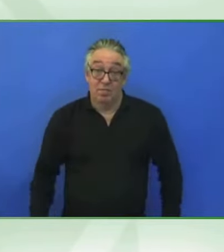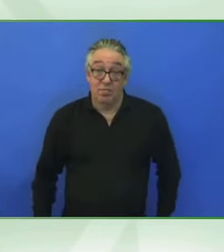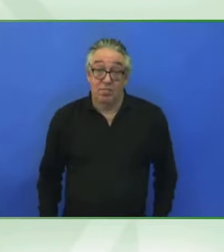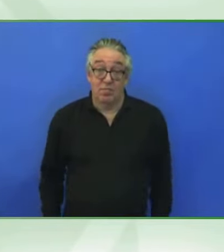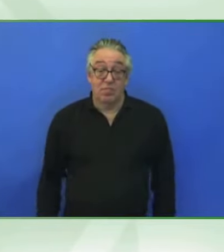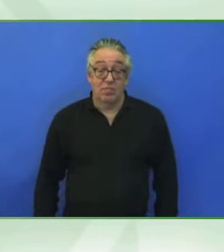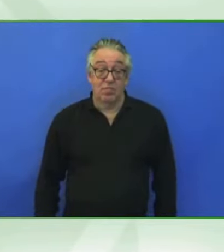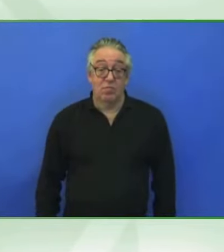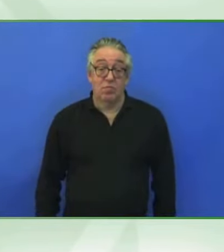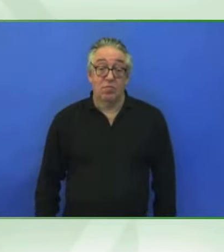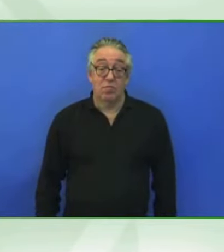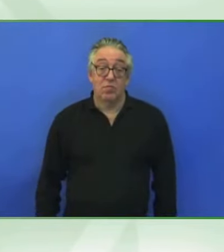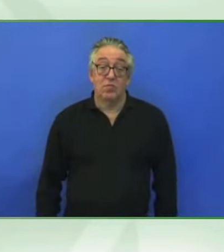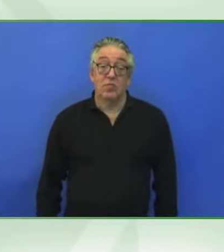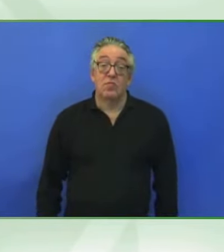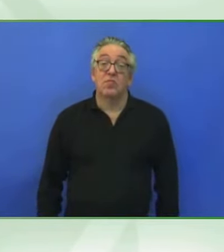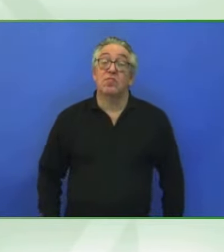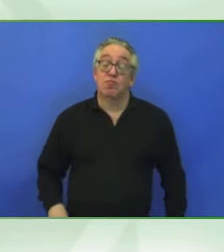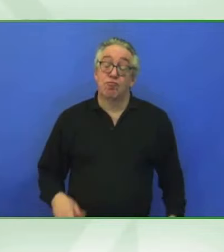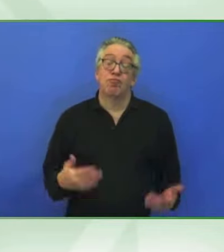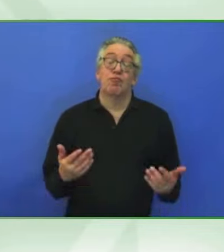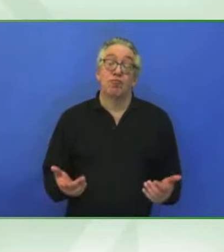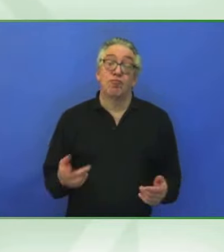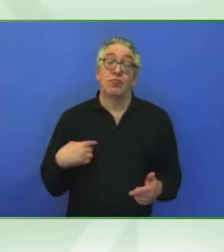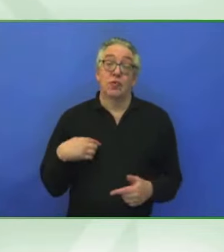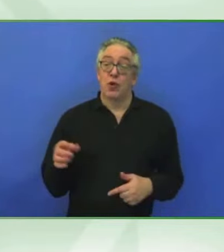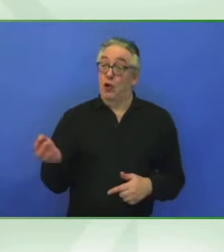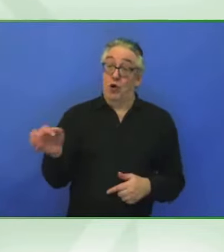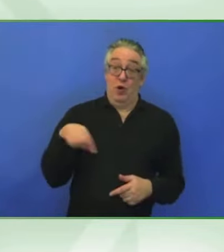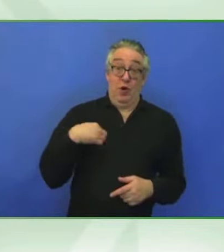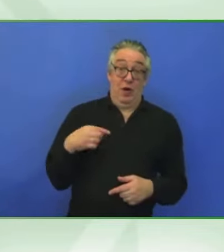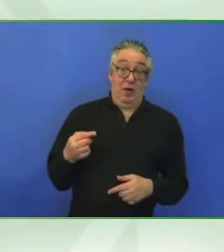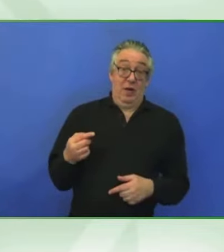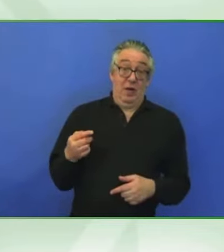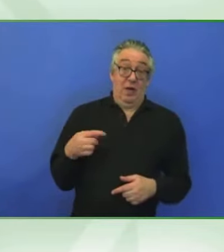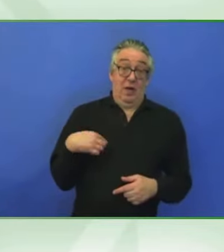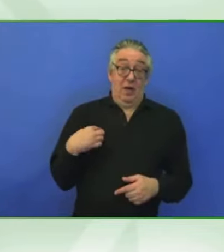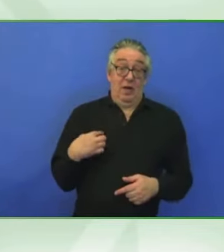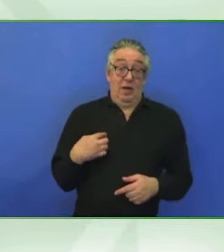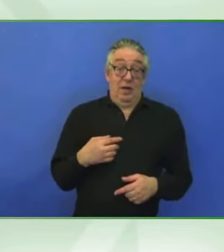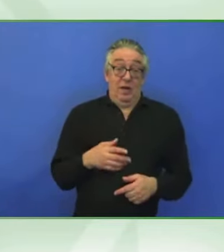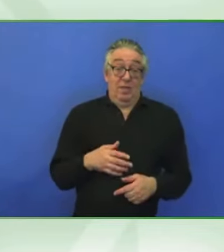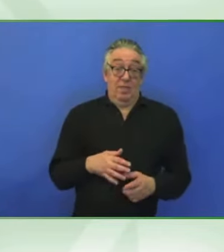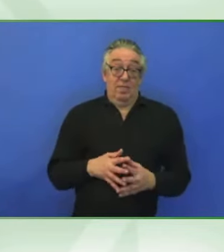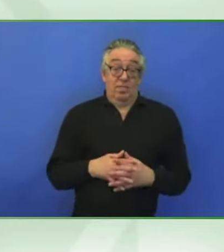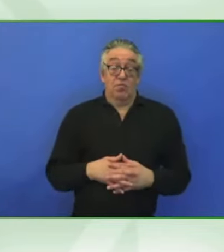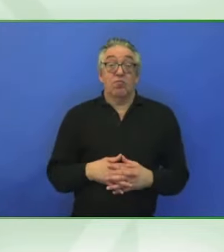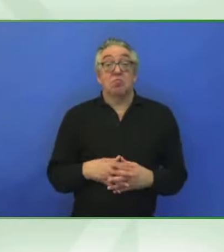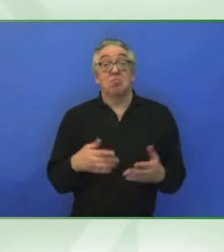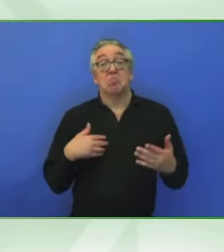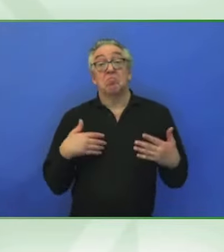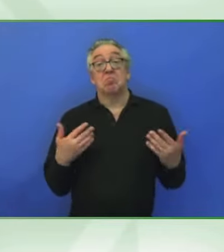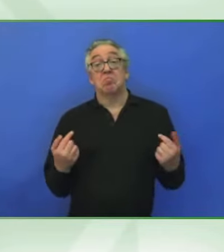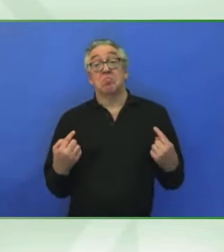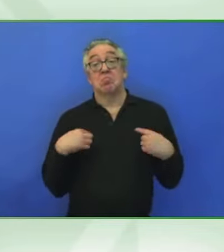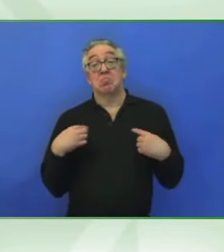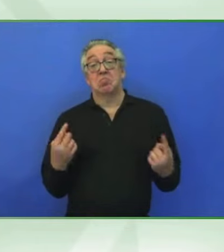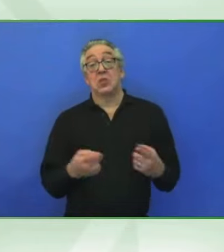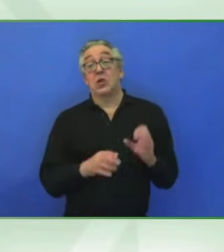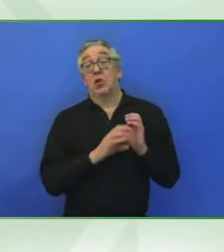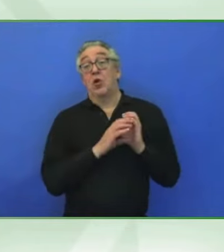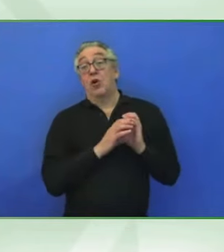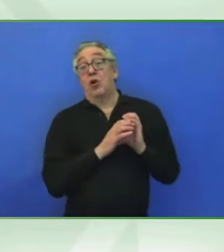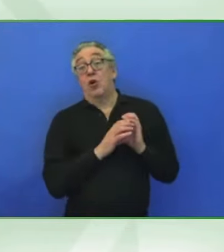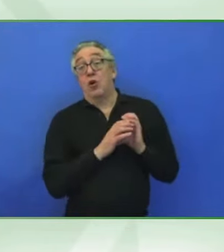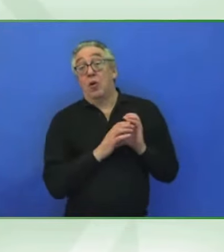Regarding the control of our existing equipment and the maintenance, we